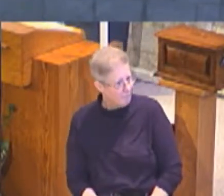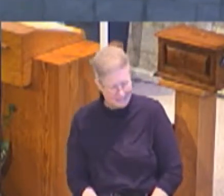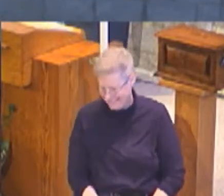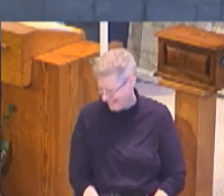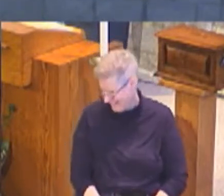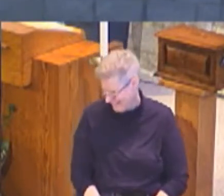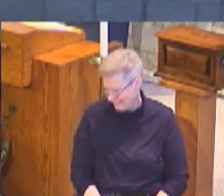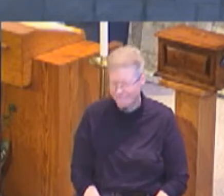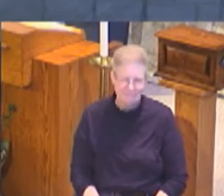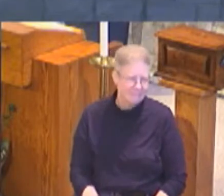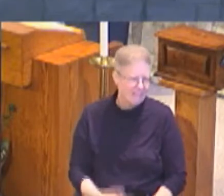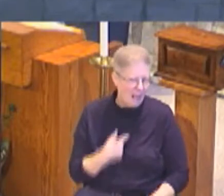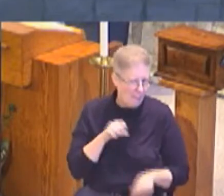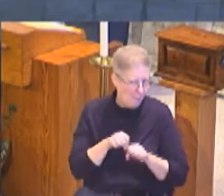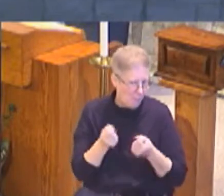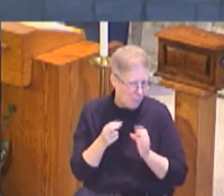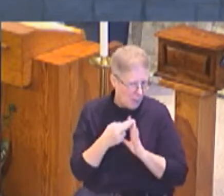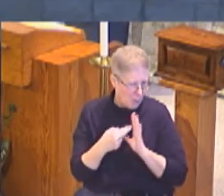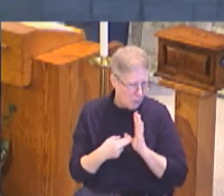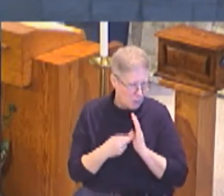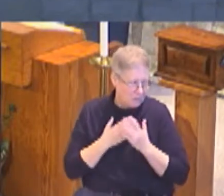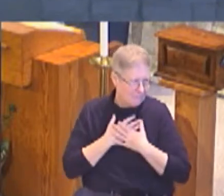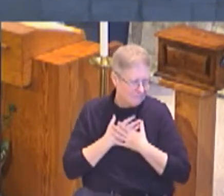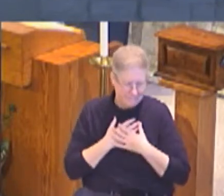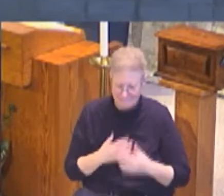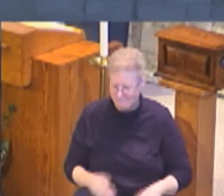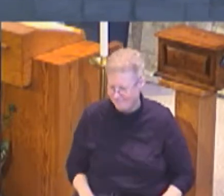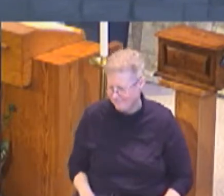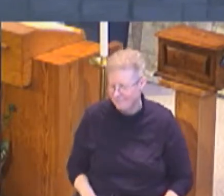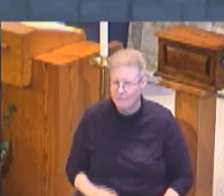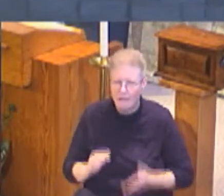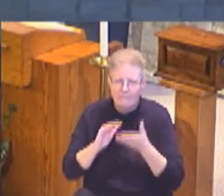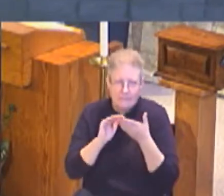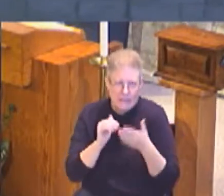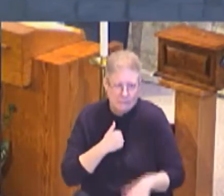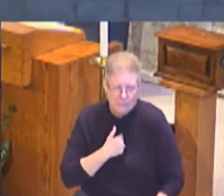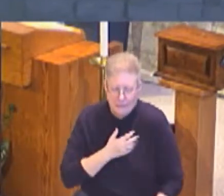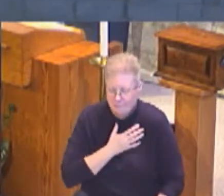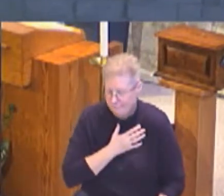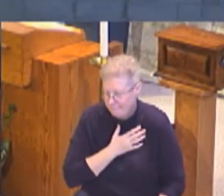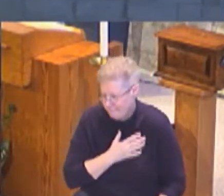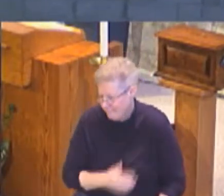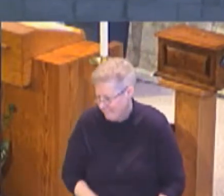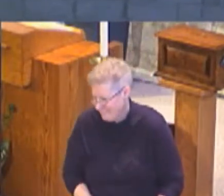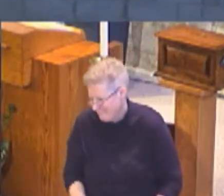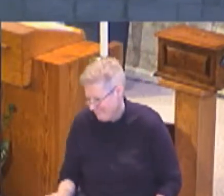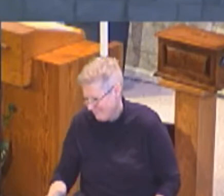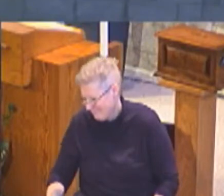So it's kind of breaking the rules. So forgive me.